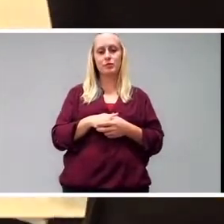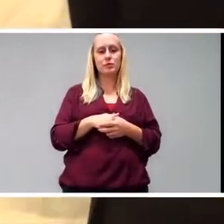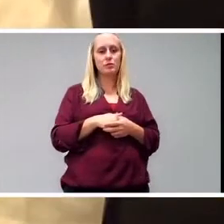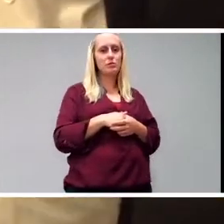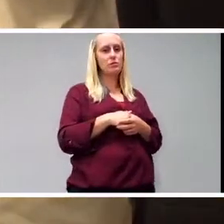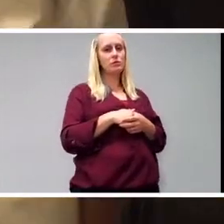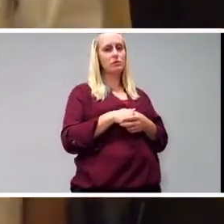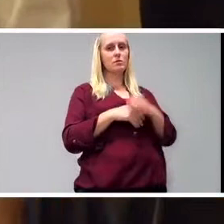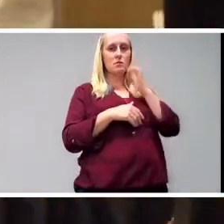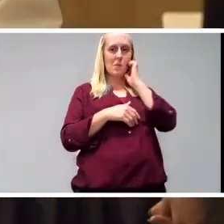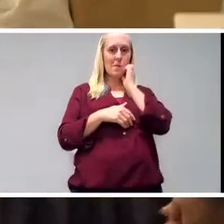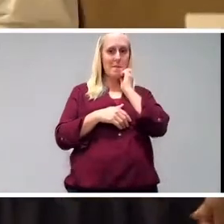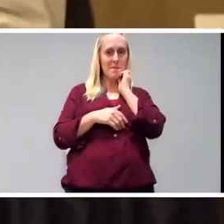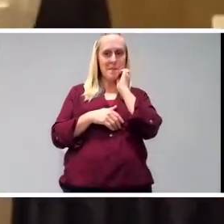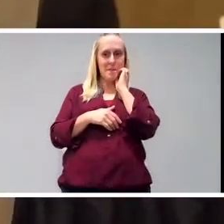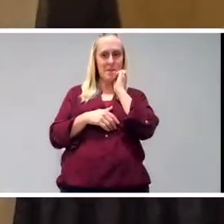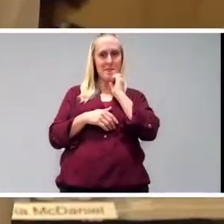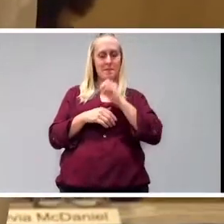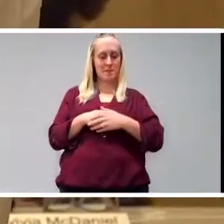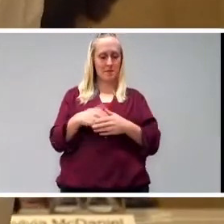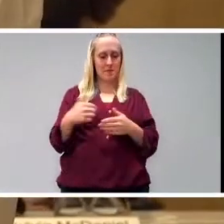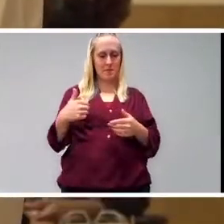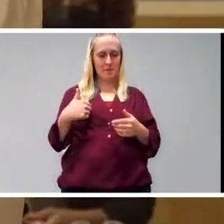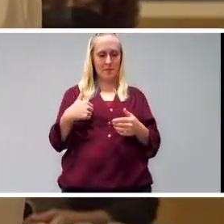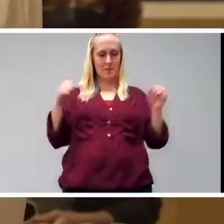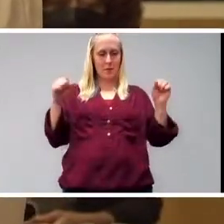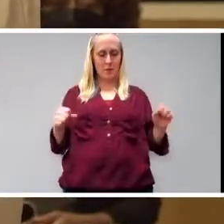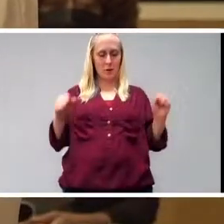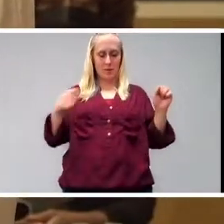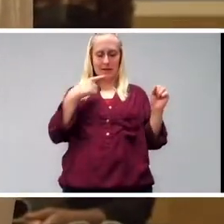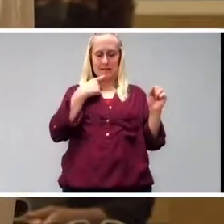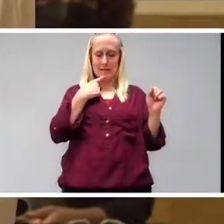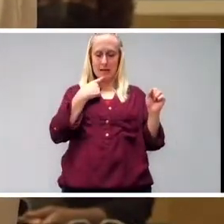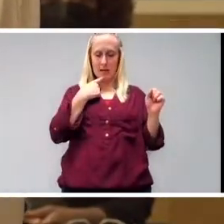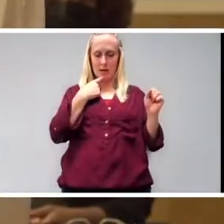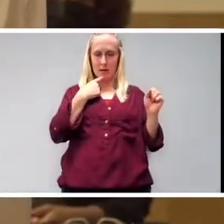Thank you. I'd probably say that,